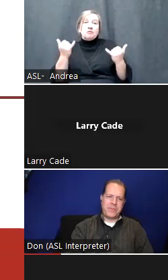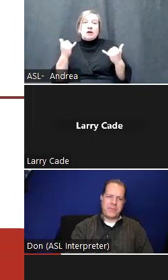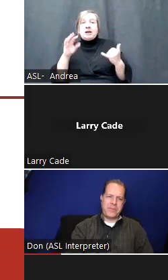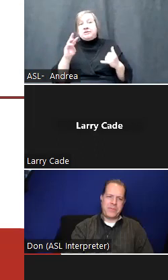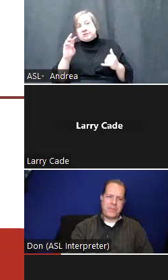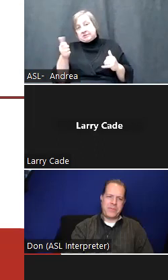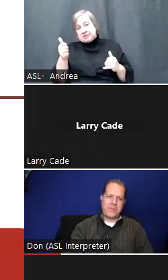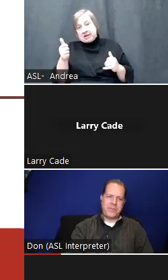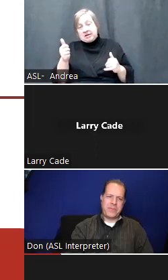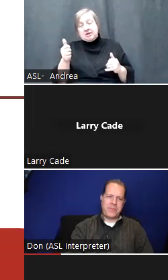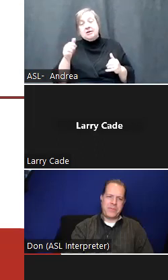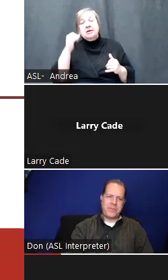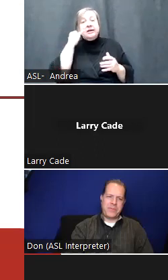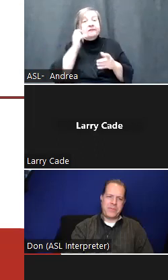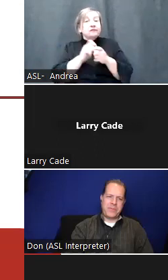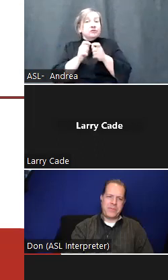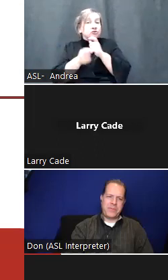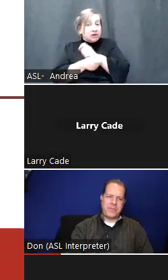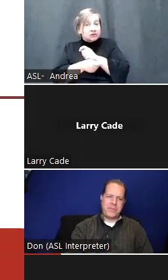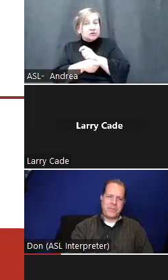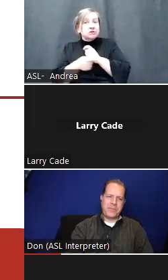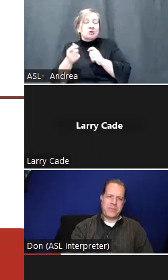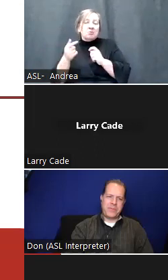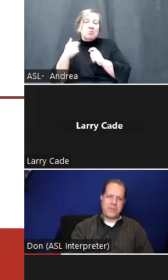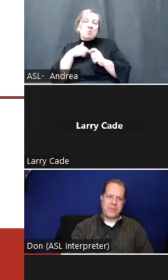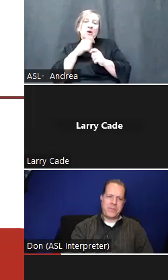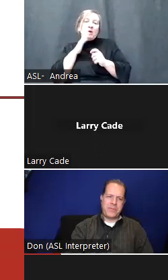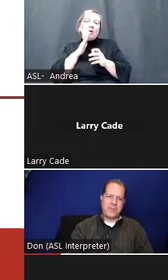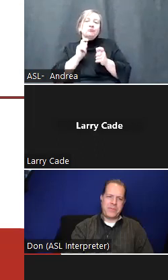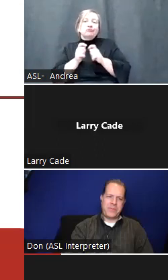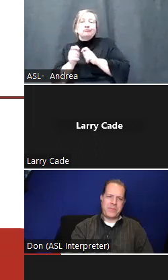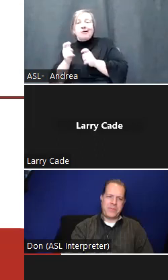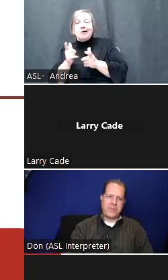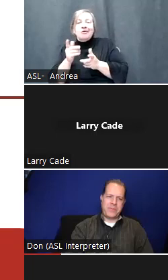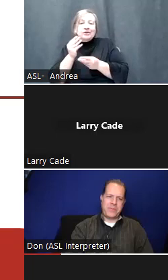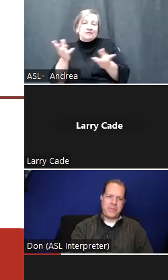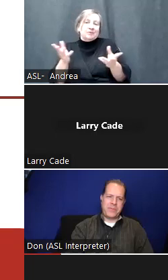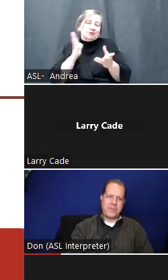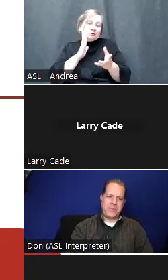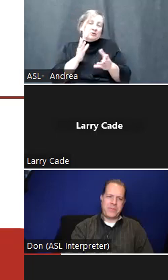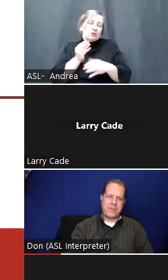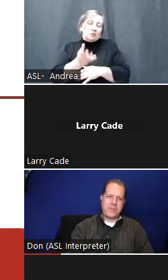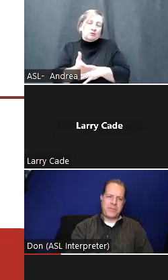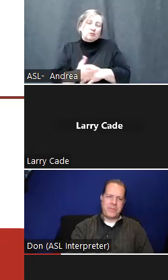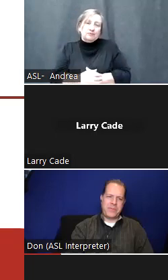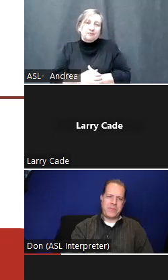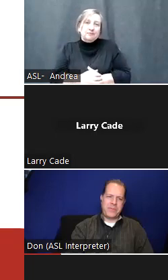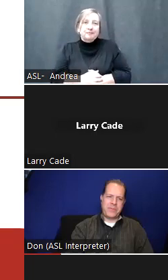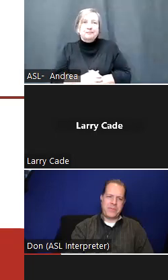610. If that does change, we will update all the materials. You would be notified.